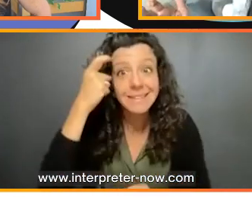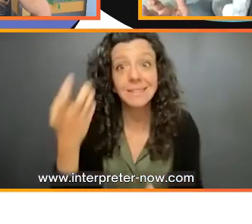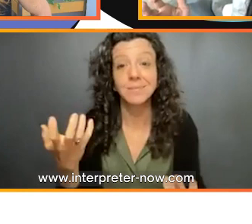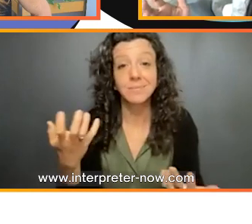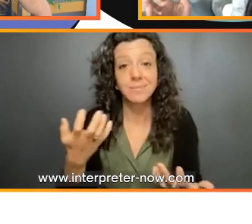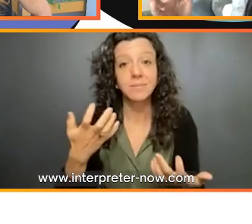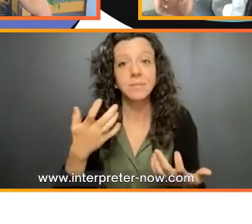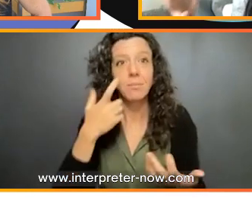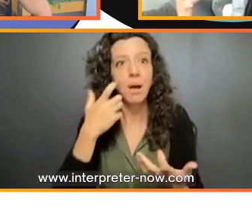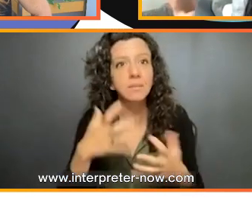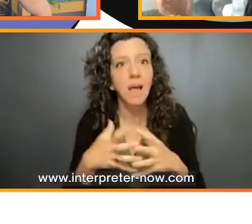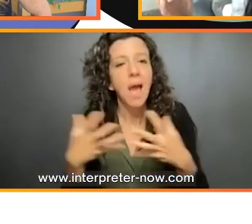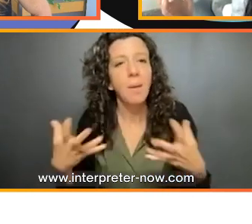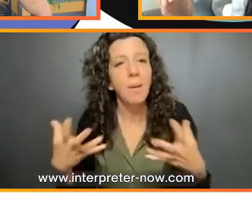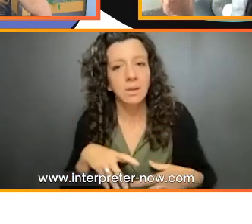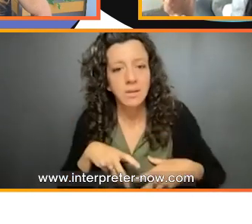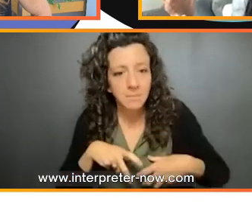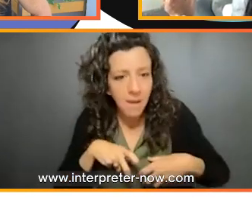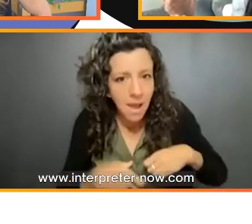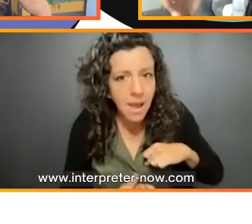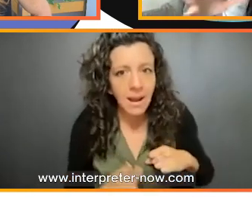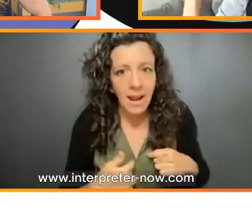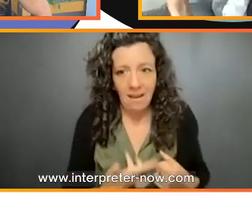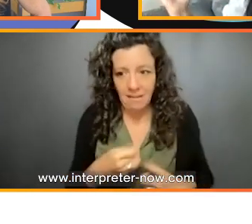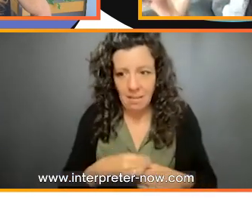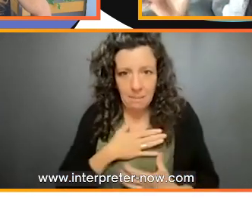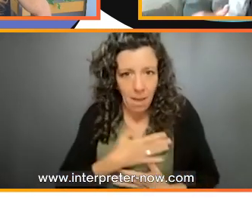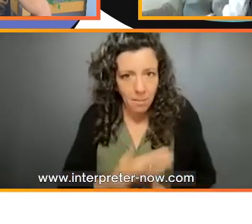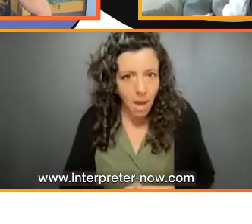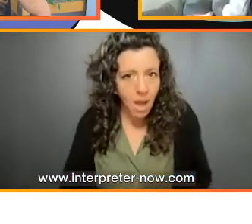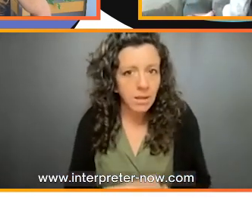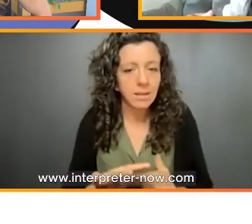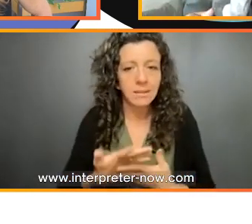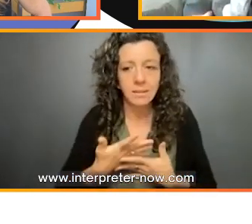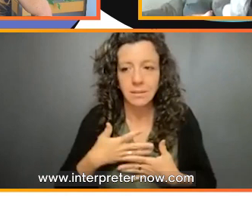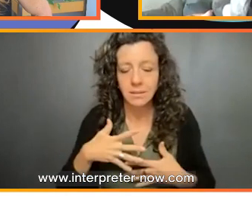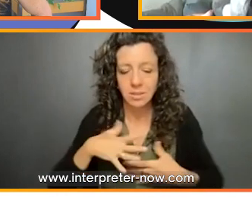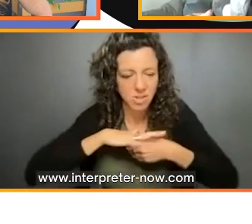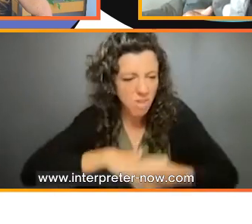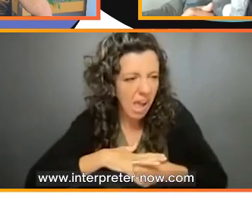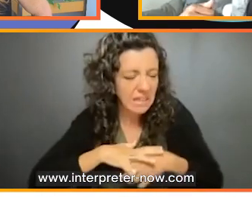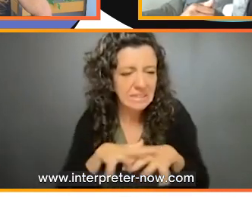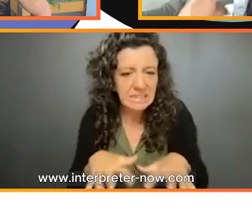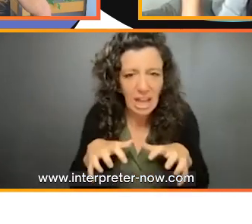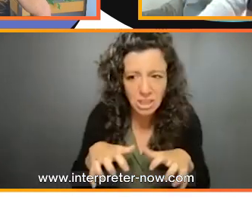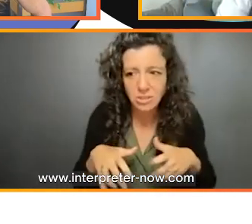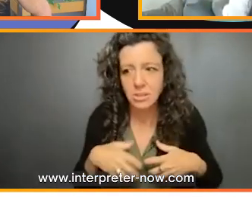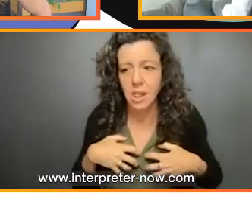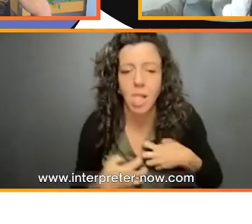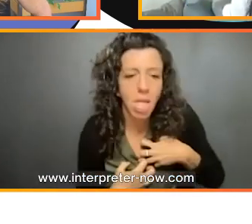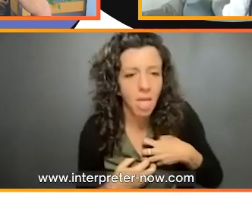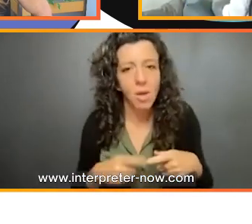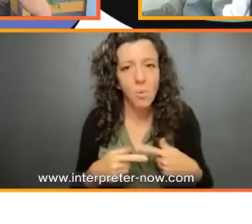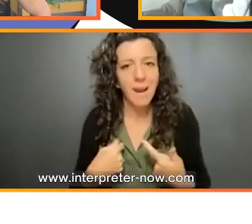oppression feels to me to be much bigger than what's happened to me in my own life, in addition to what